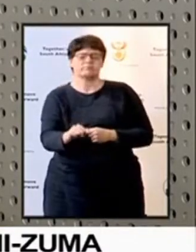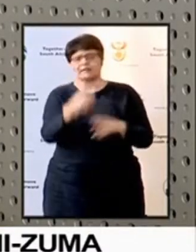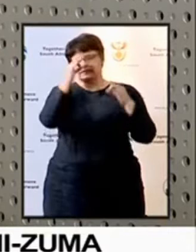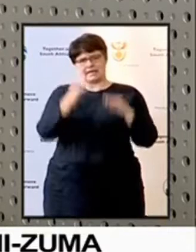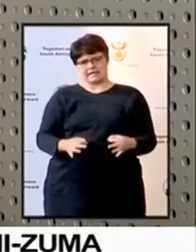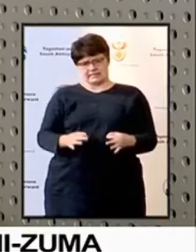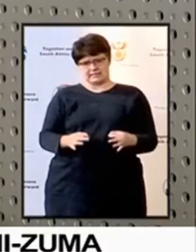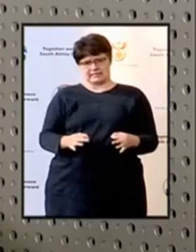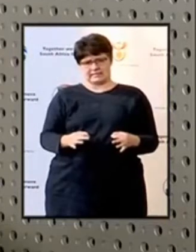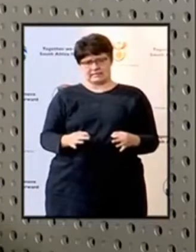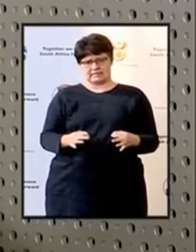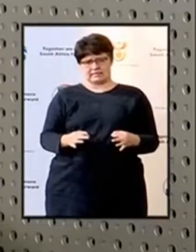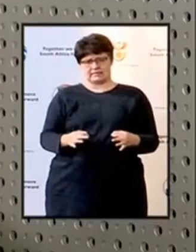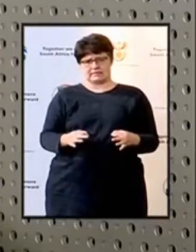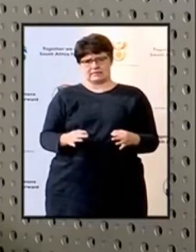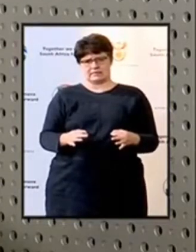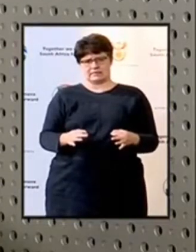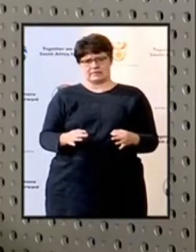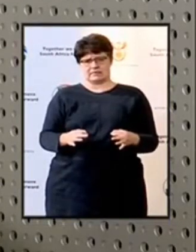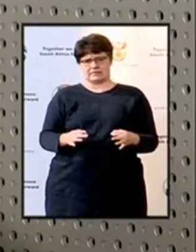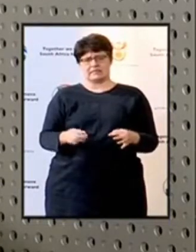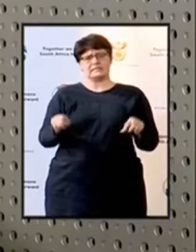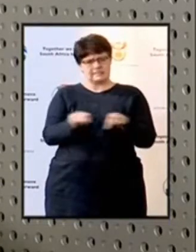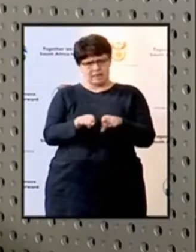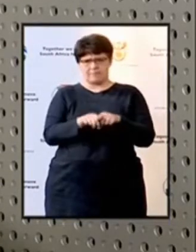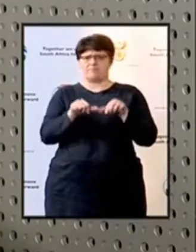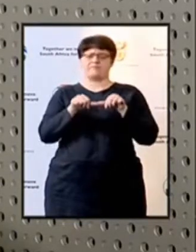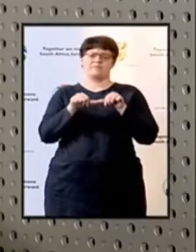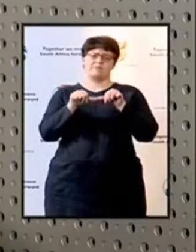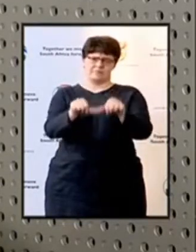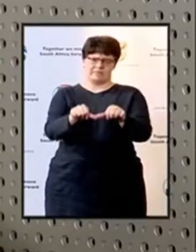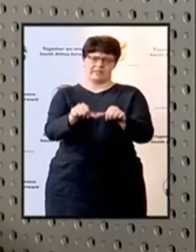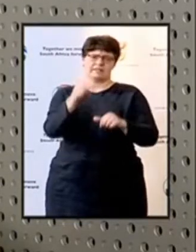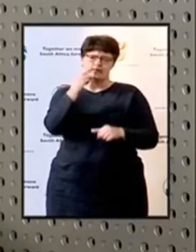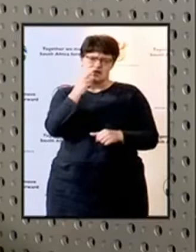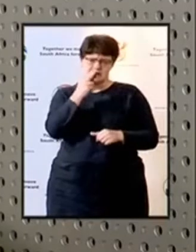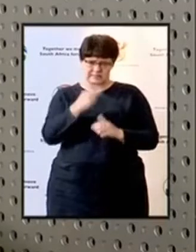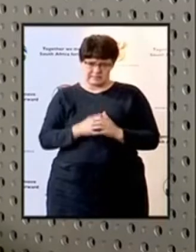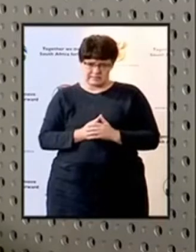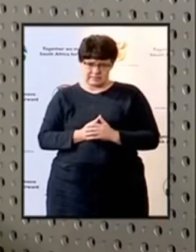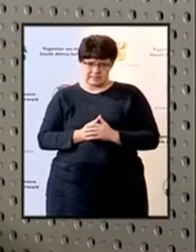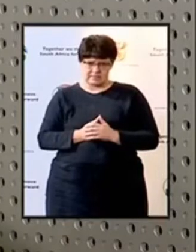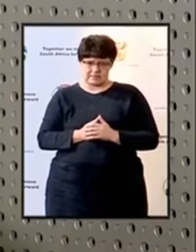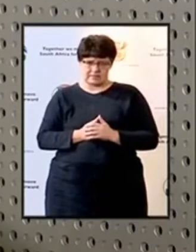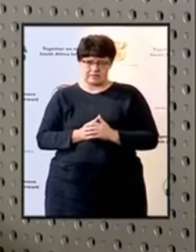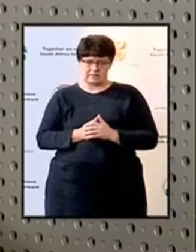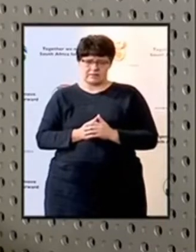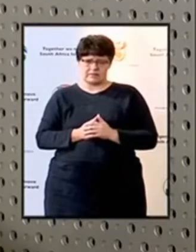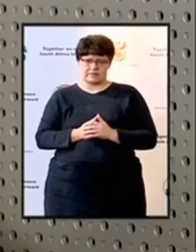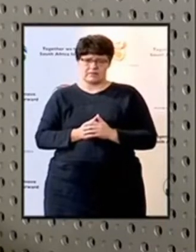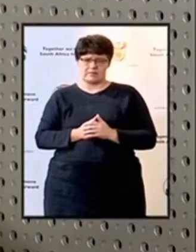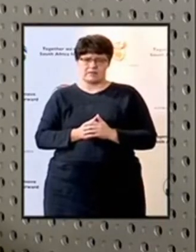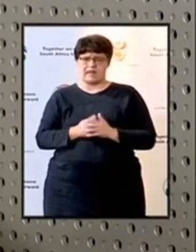that we must continue as we are when it comes to cigarettes, tobacco products,